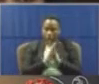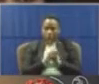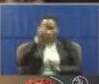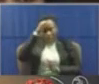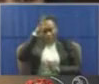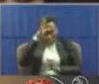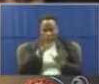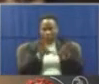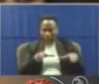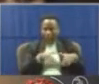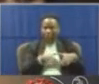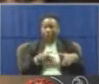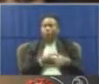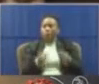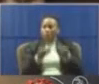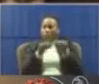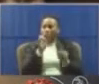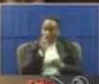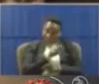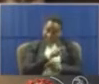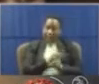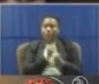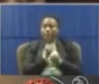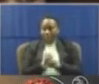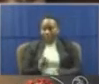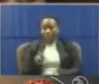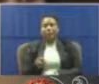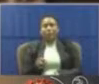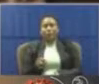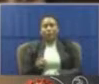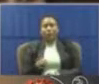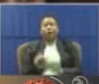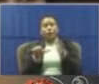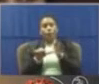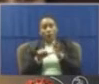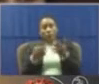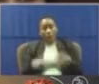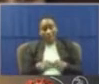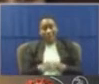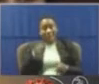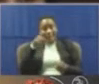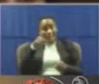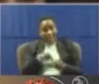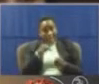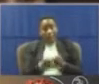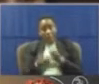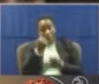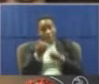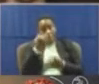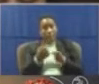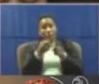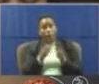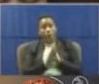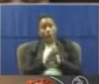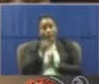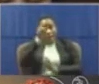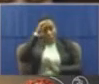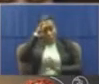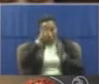of instability? It is obviously crucial that the findings of the expert panel are implemented to avoid a